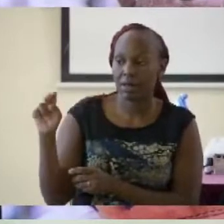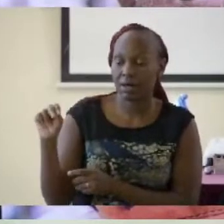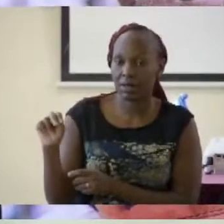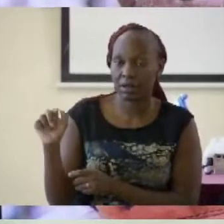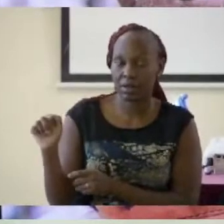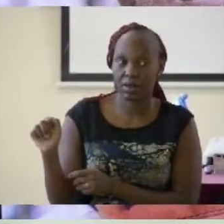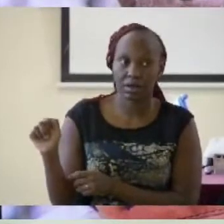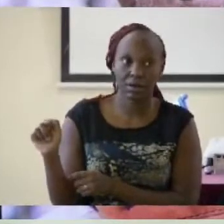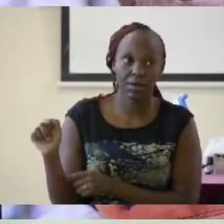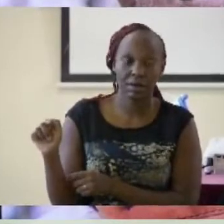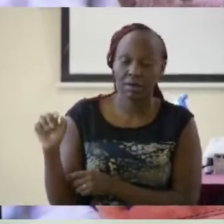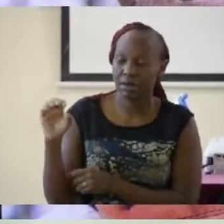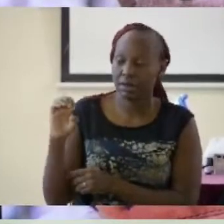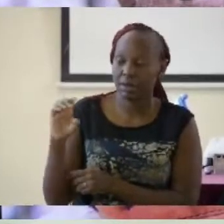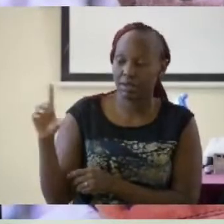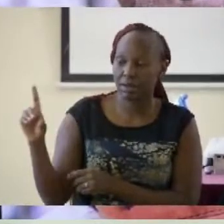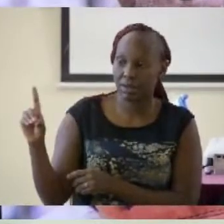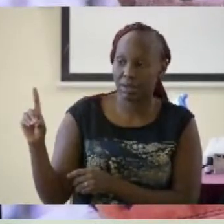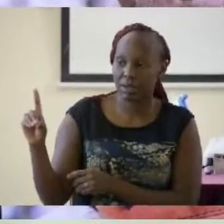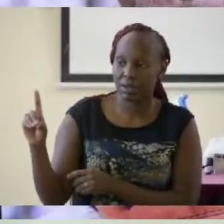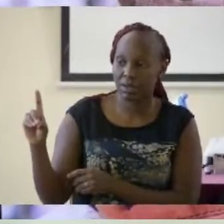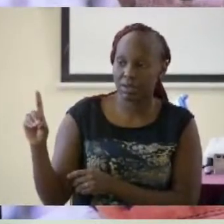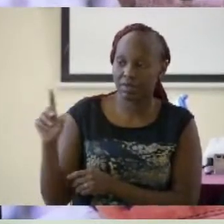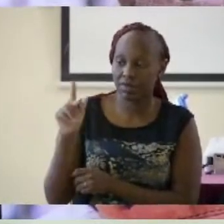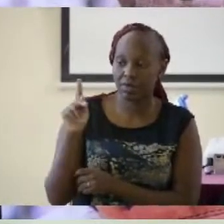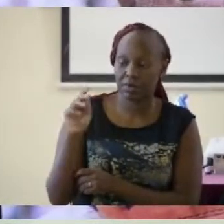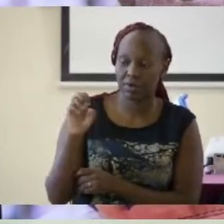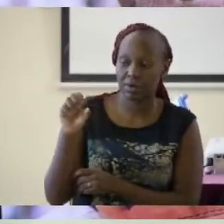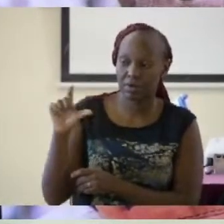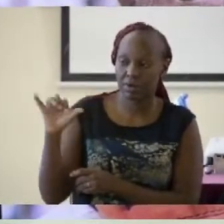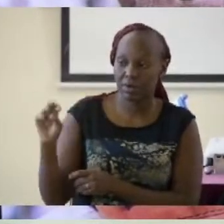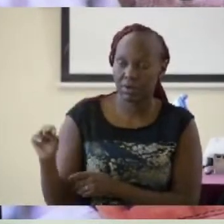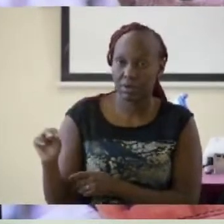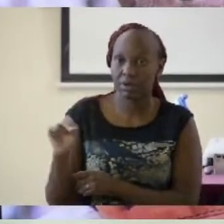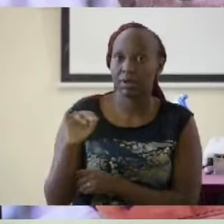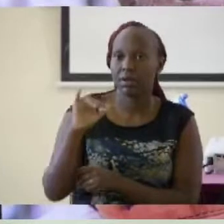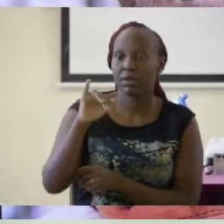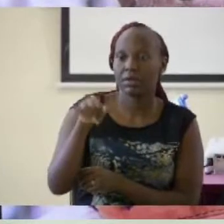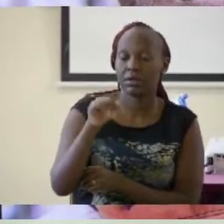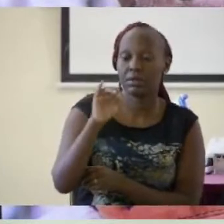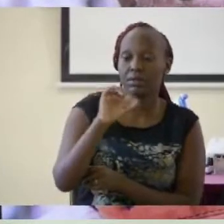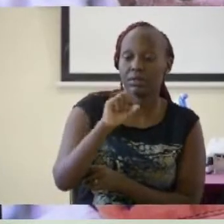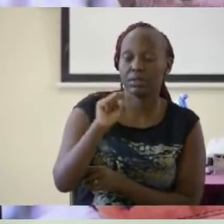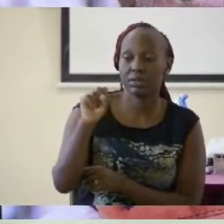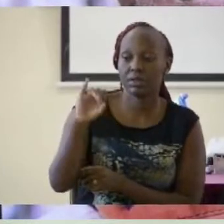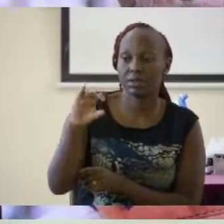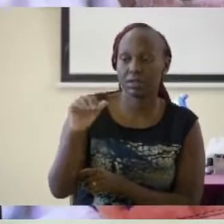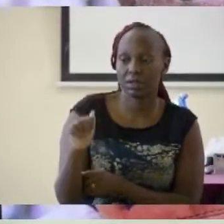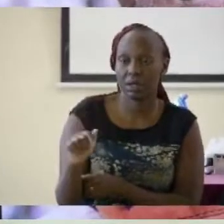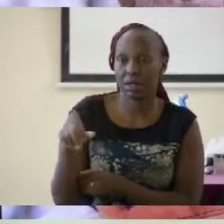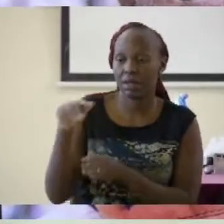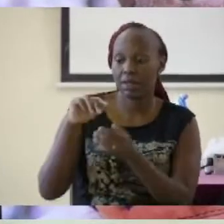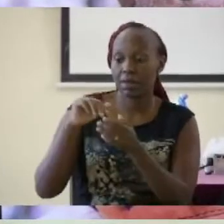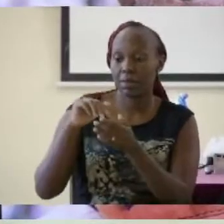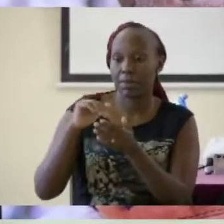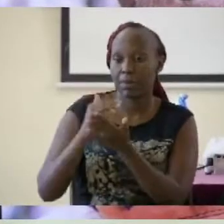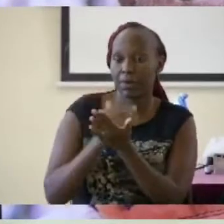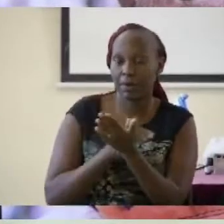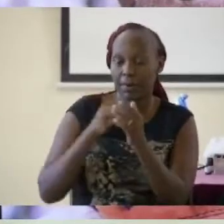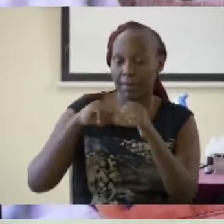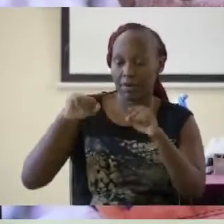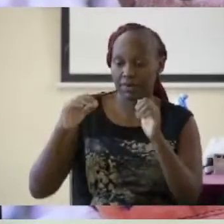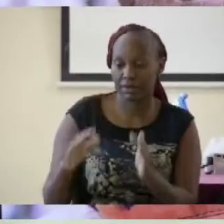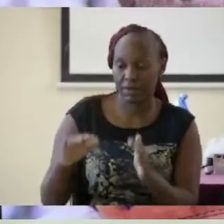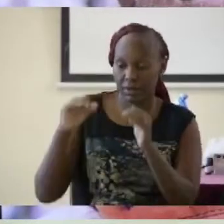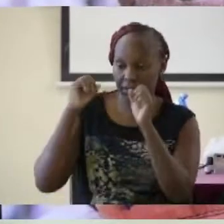the ED for Kellen. Jessica Achieng is the program officer that works on